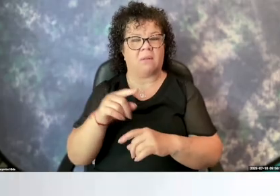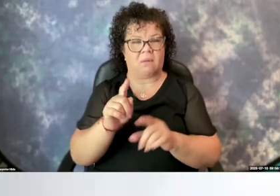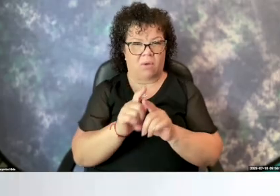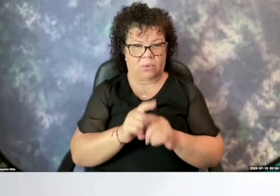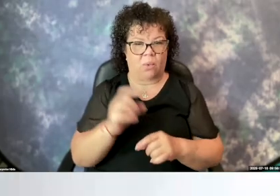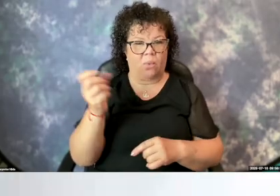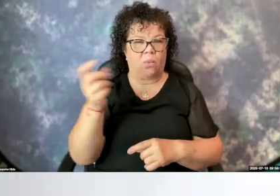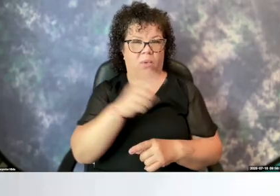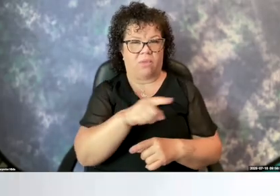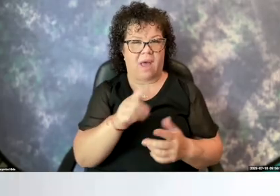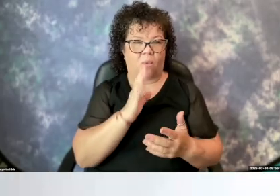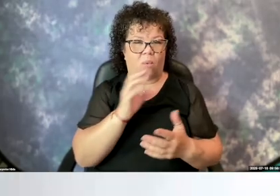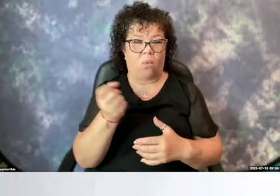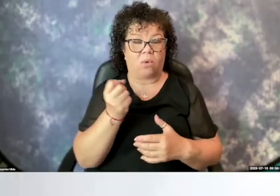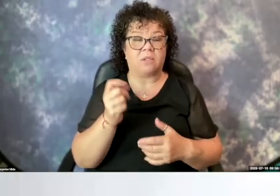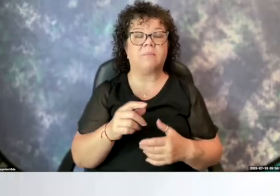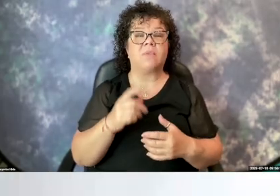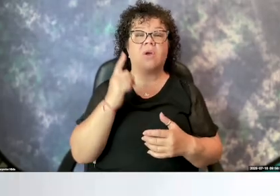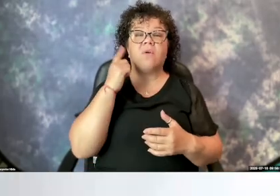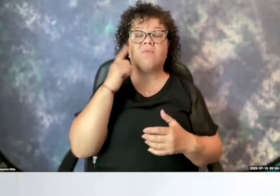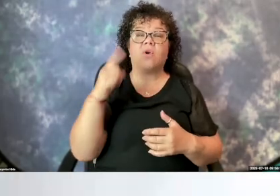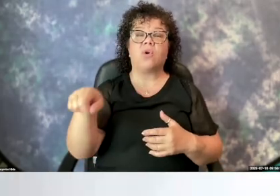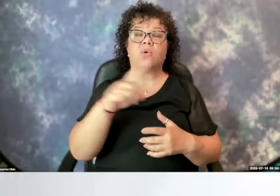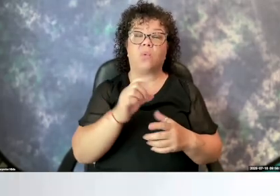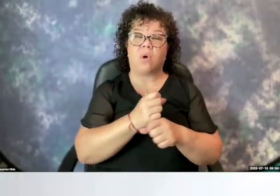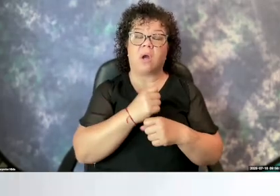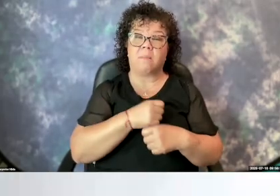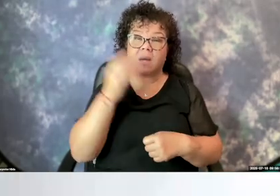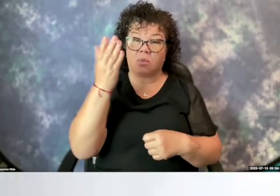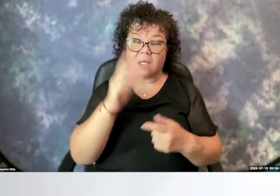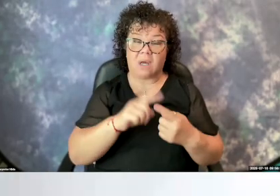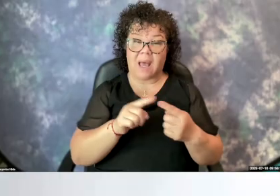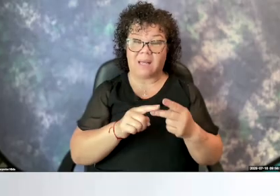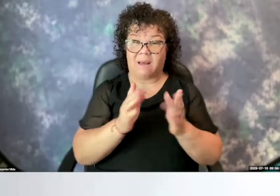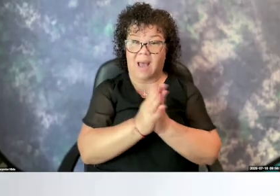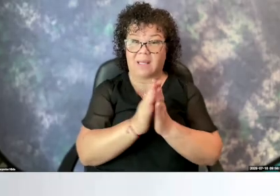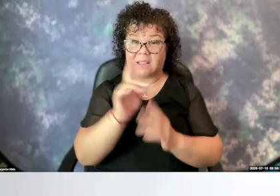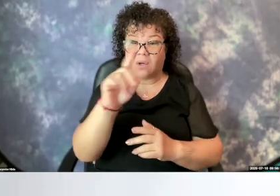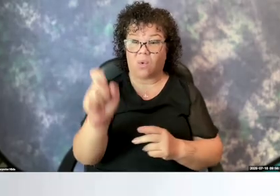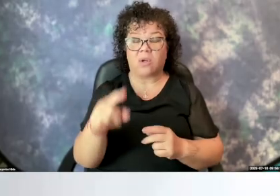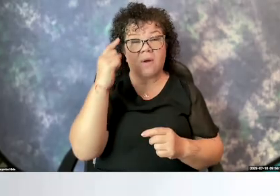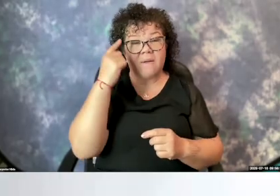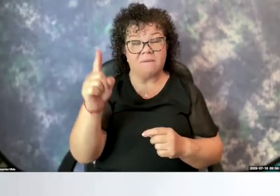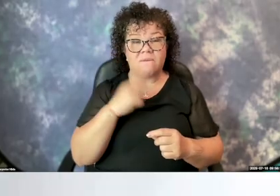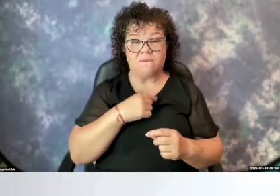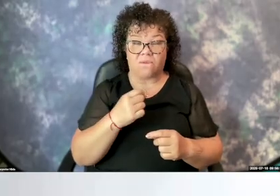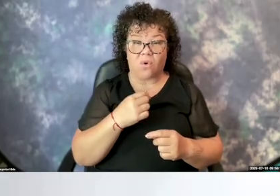So this goes for all presenters and those who are making comments or asking questions. For the sake of the